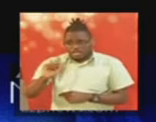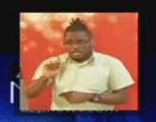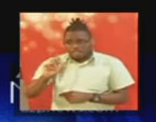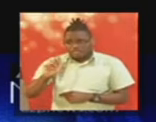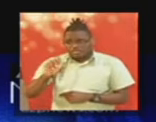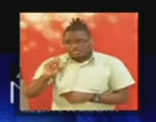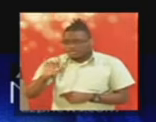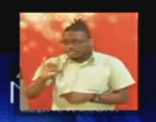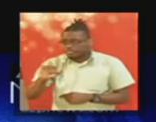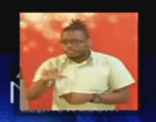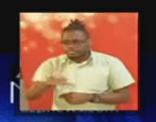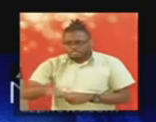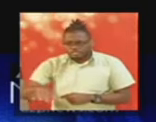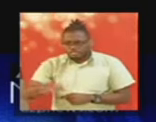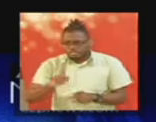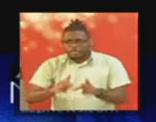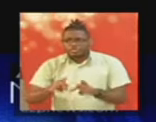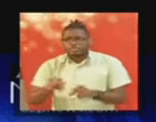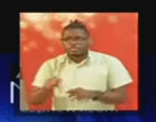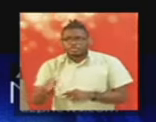have